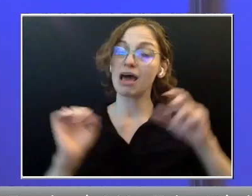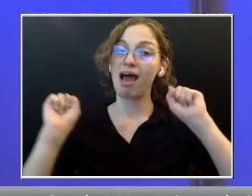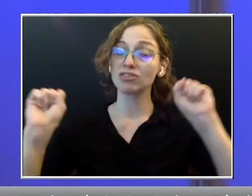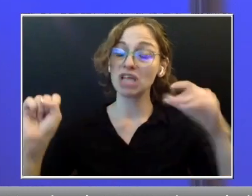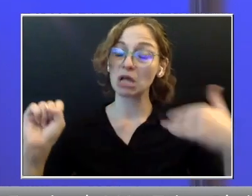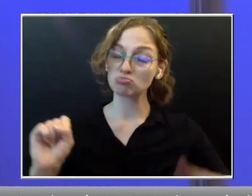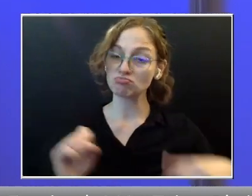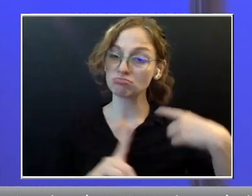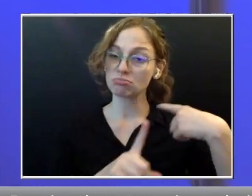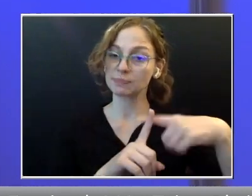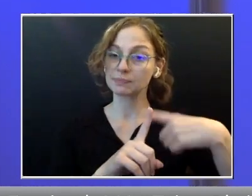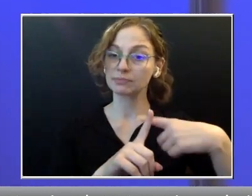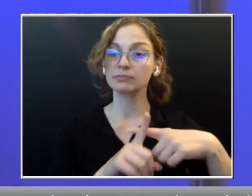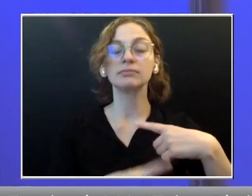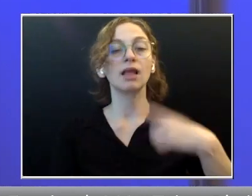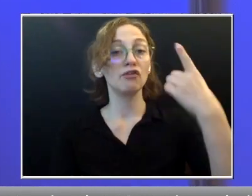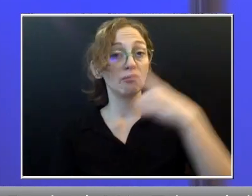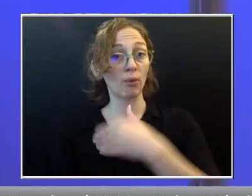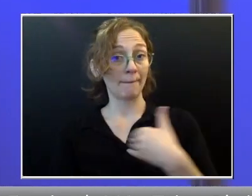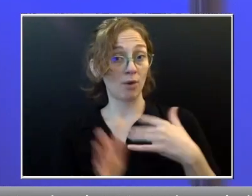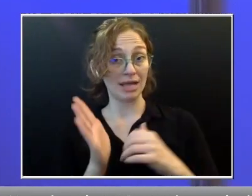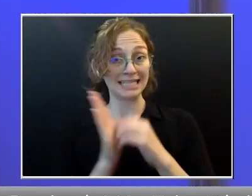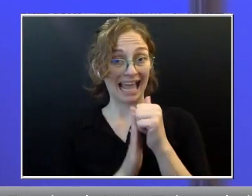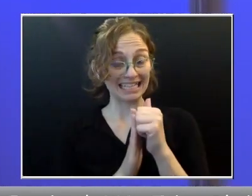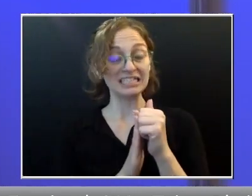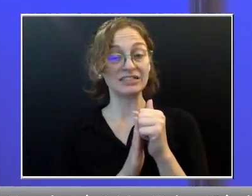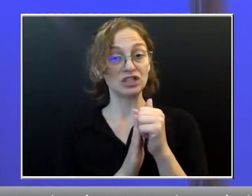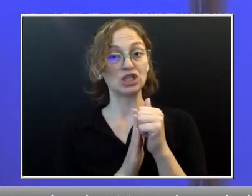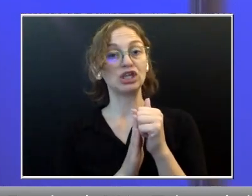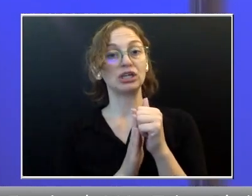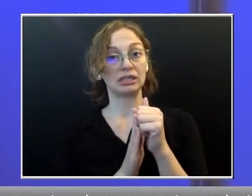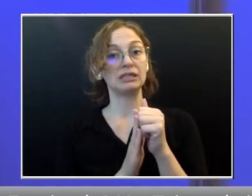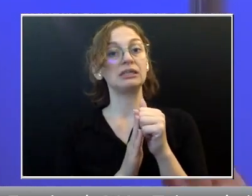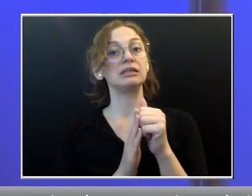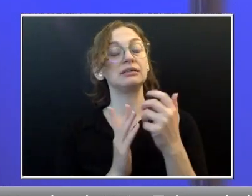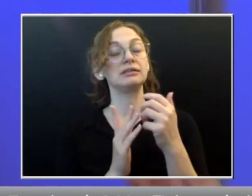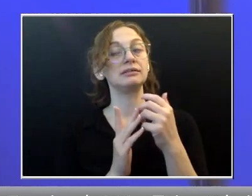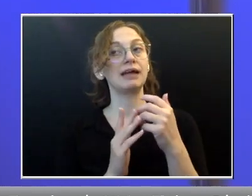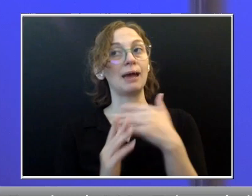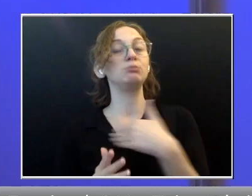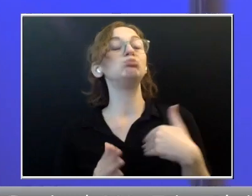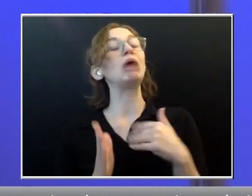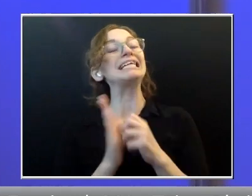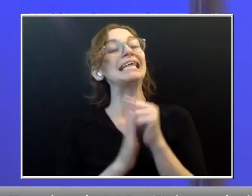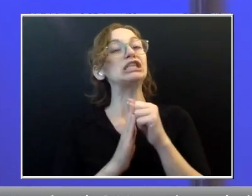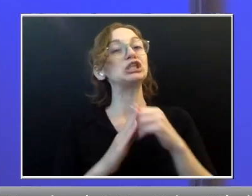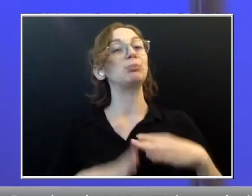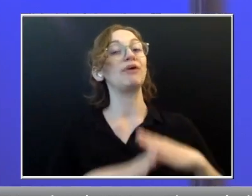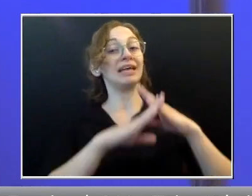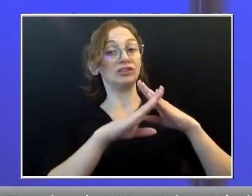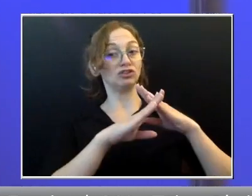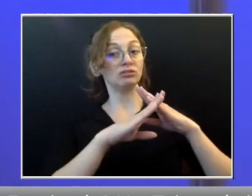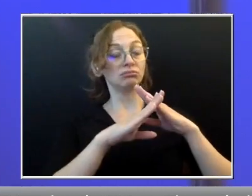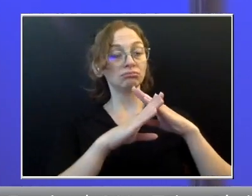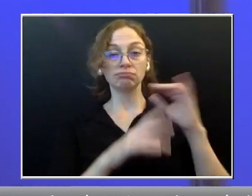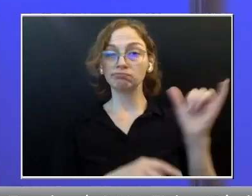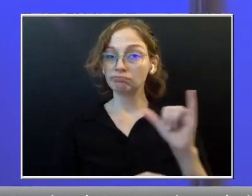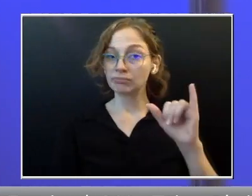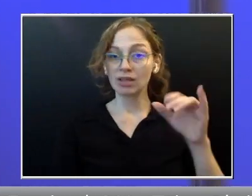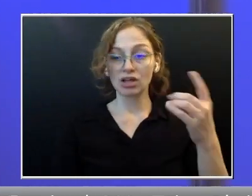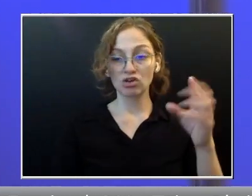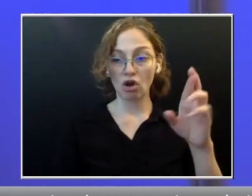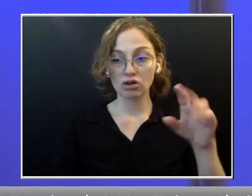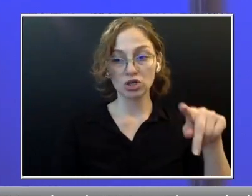breast cancer, particularly for breast cancer prevention, just like Dr. Porter said, we're learning that it has